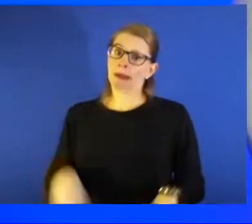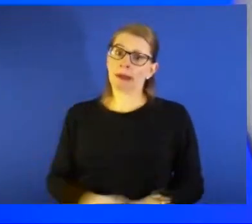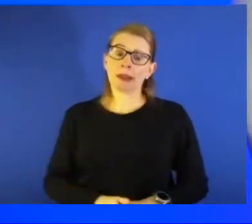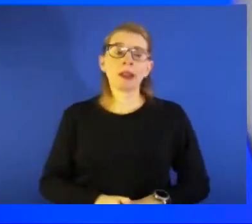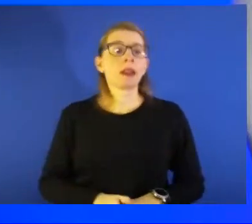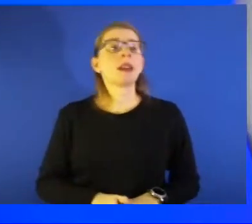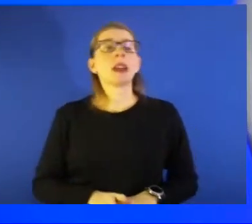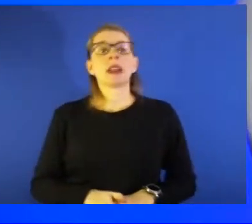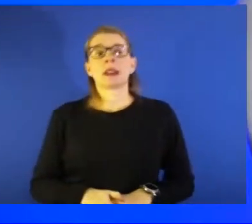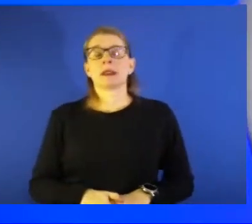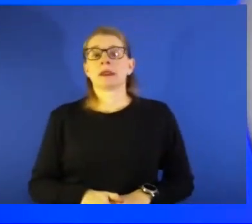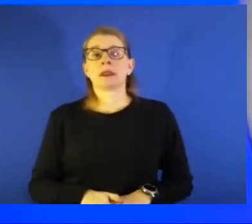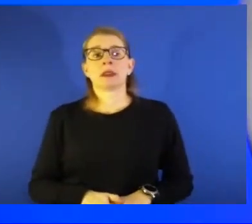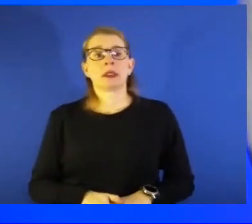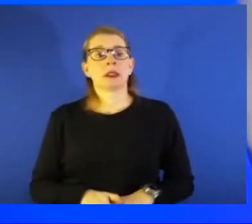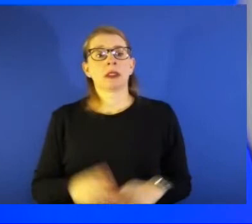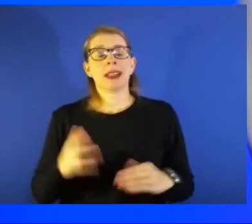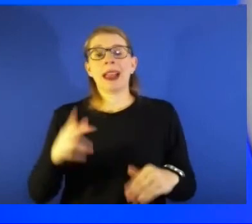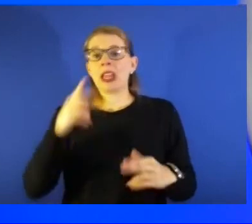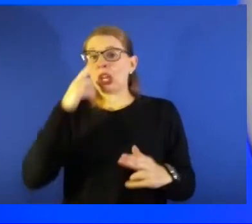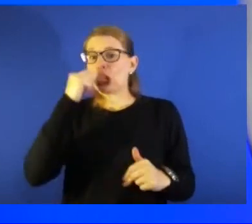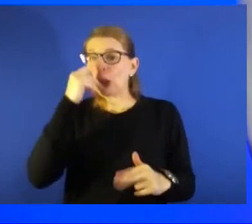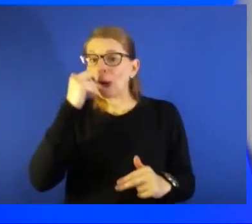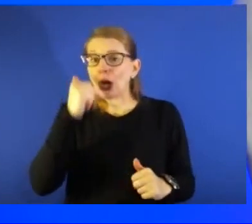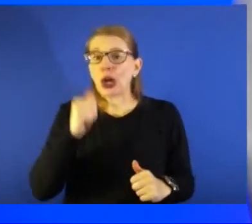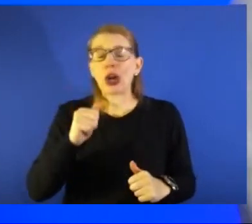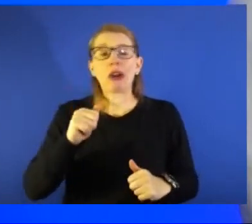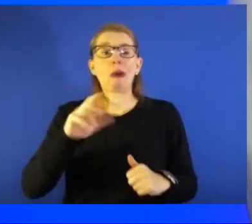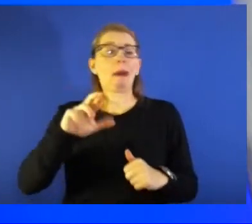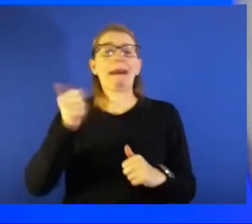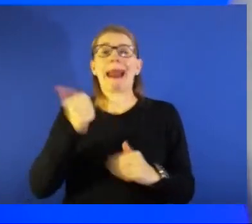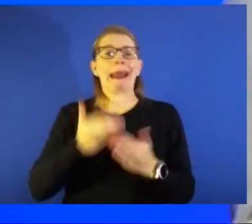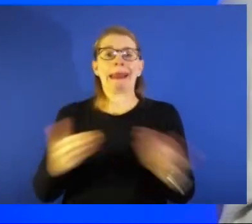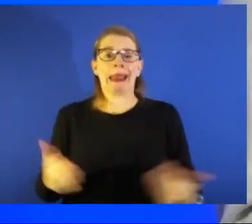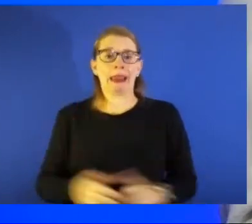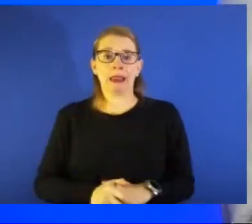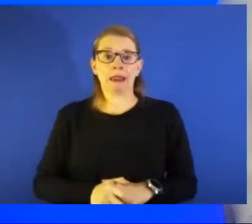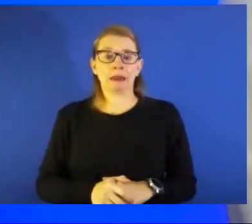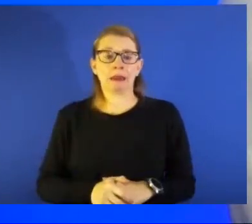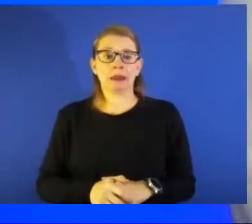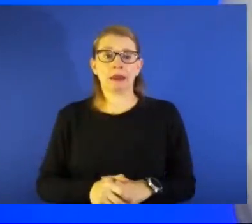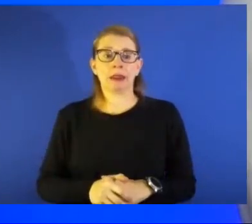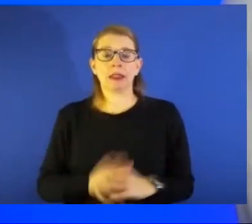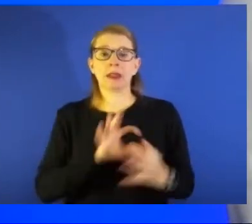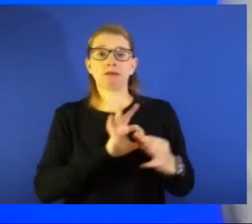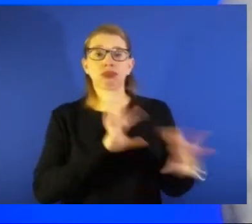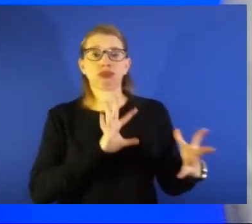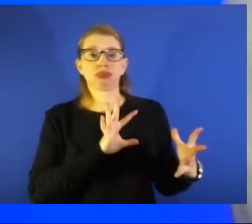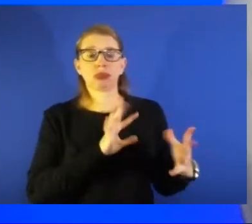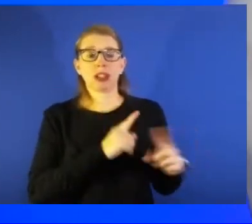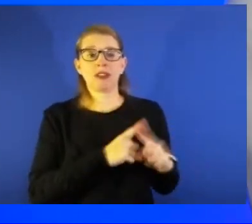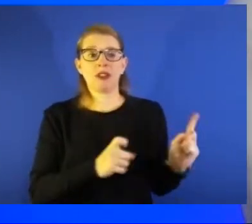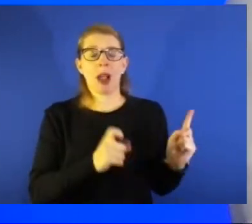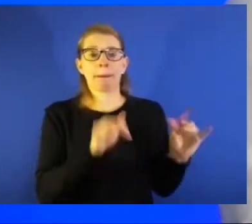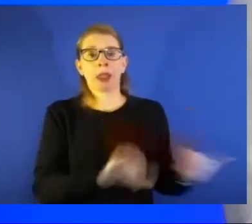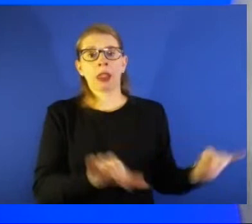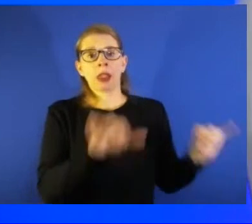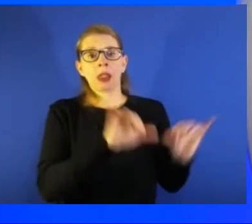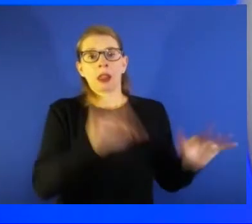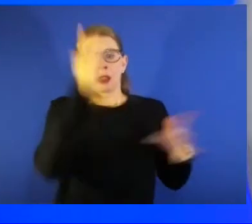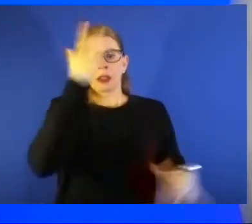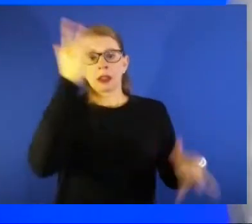be humor Yes. or anything, just anything to kind of break away from that monotony that's just